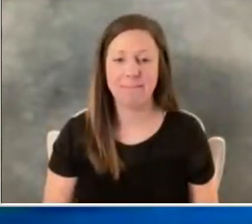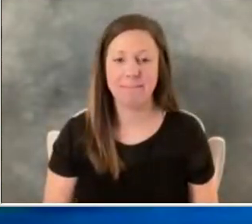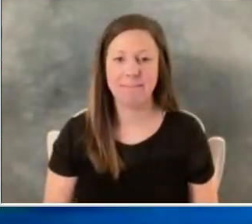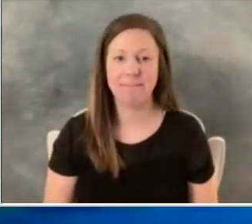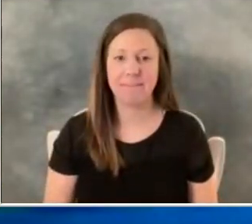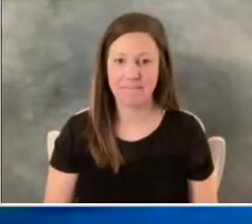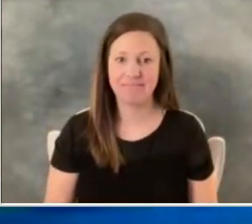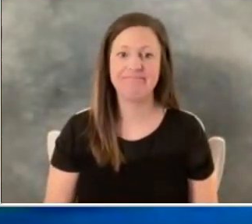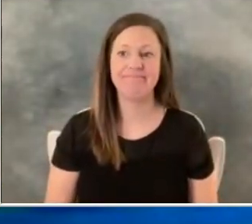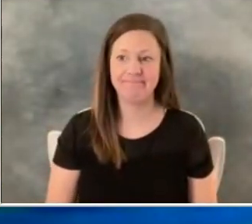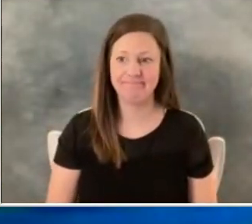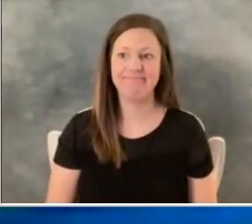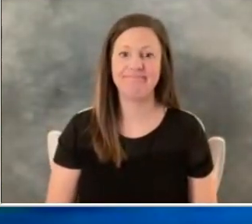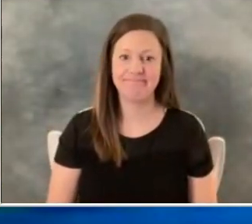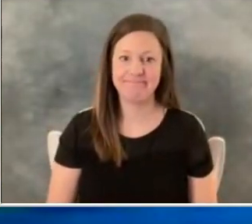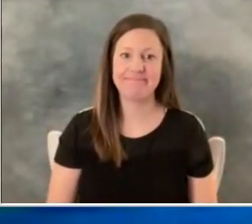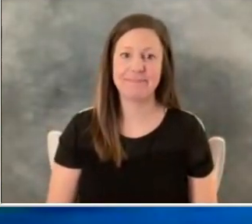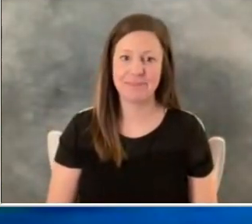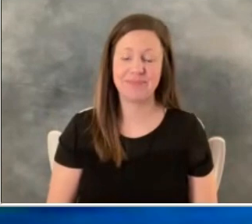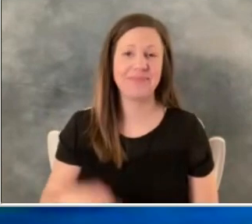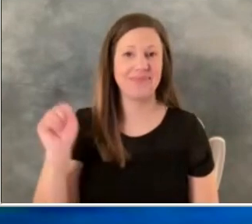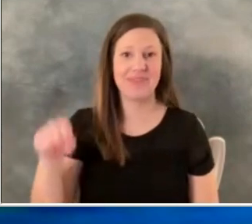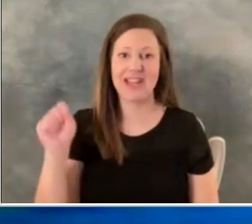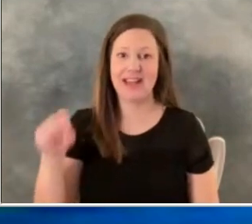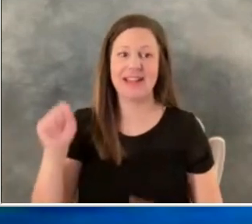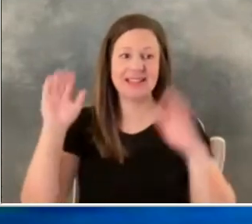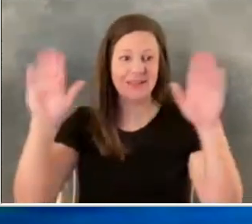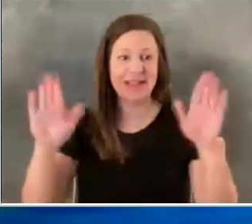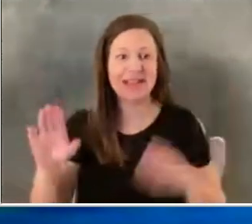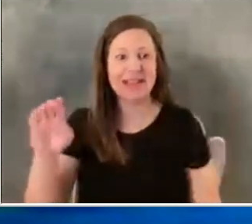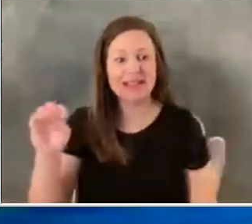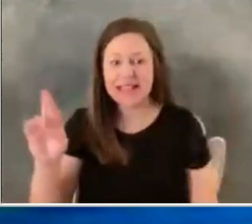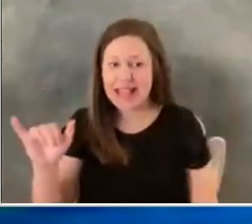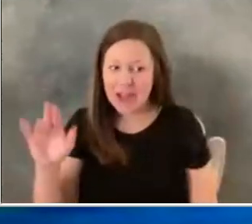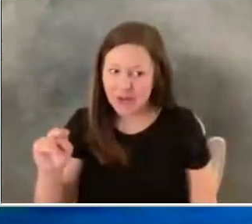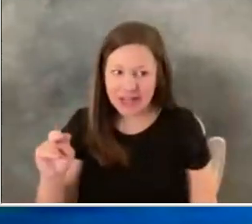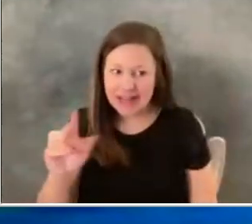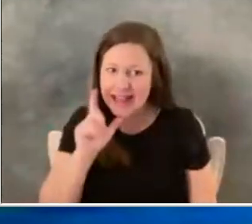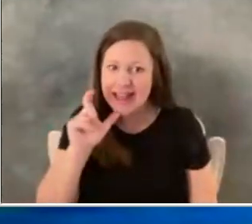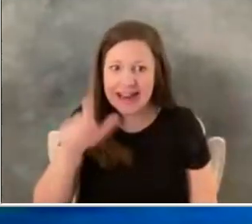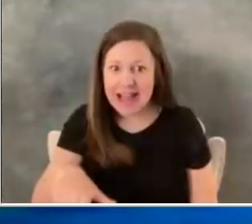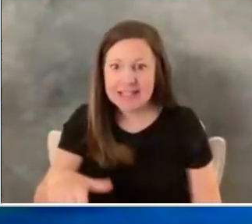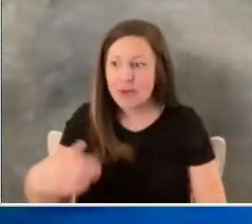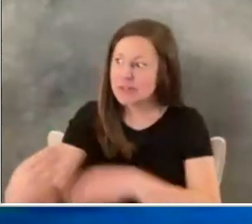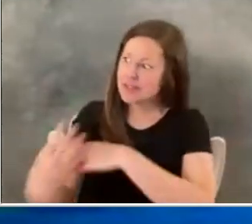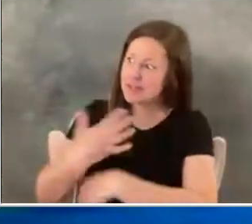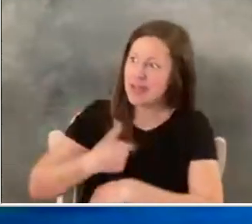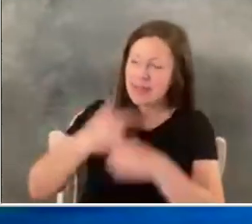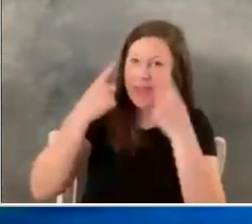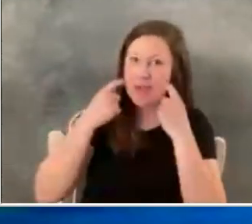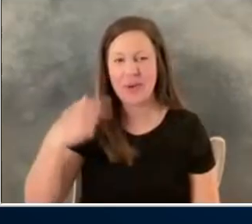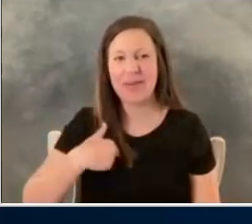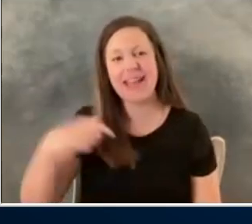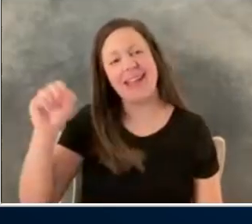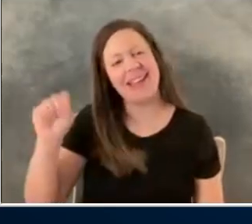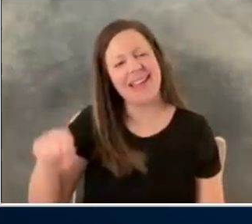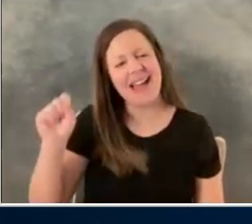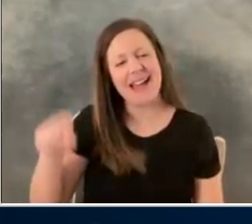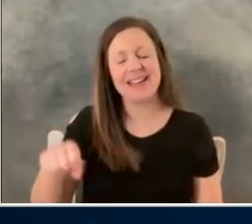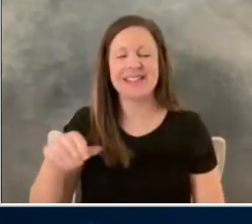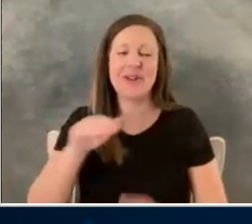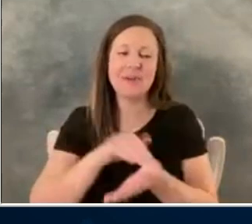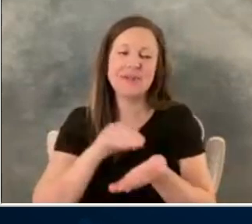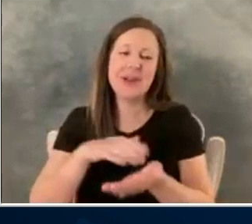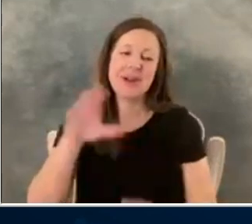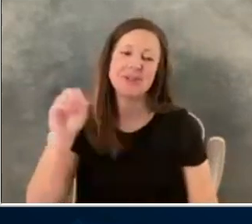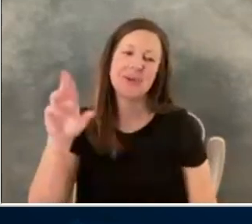Yeah, it's absolutely terrific. Erin, you're not supposed to make me cry right before my segment, so please don't do that. Dr. Corum,